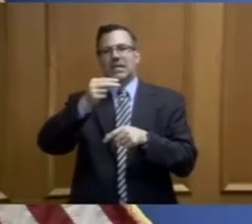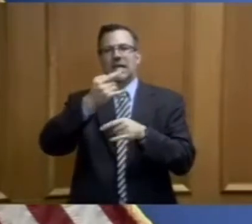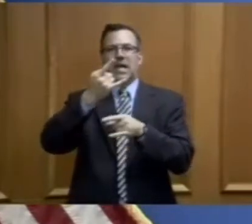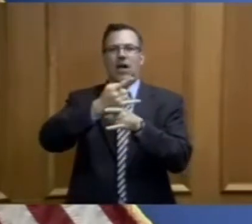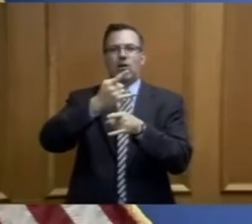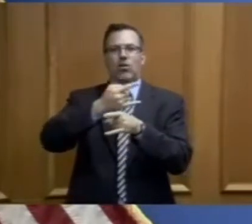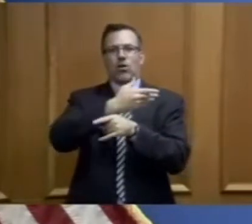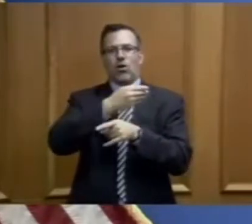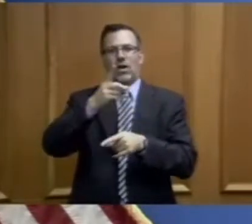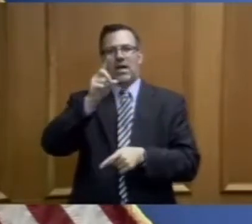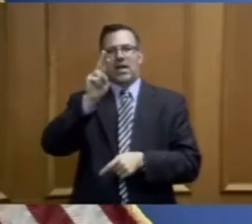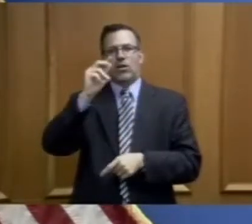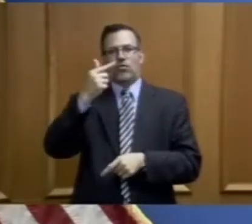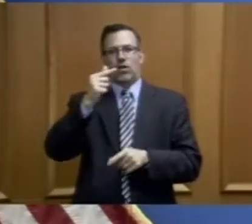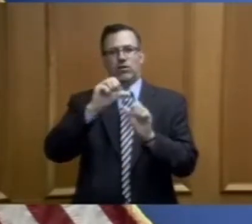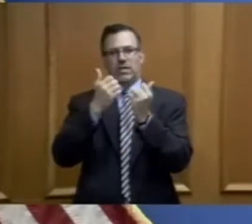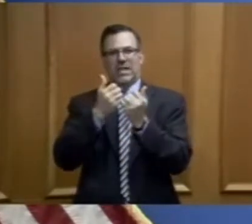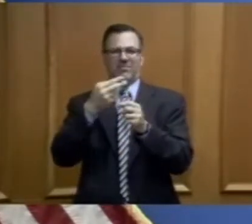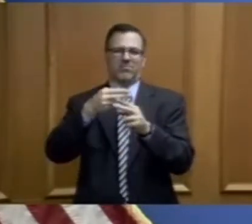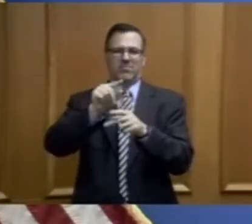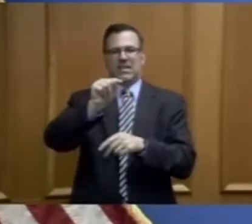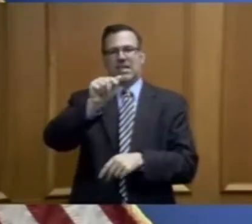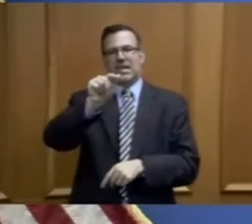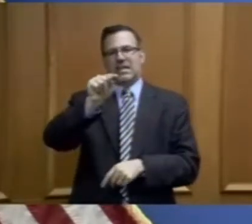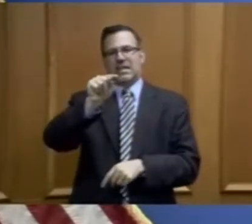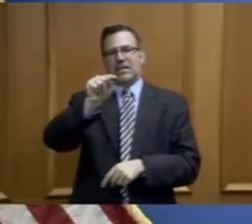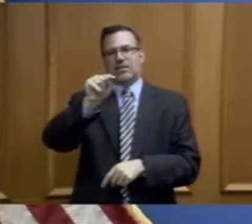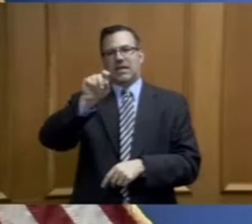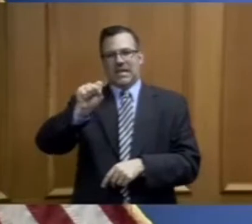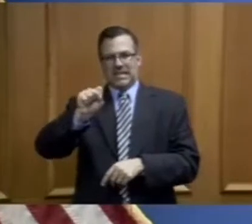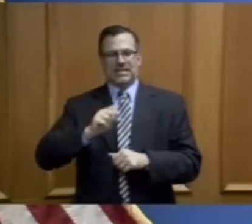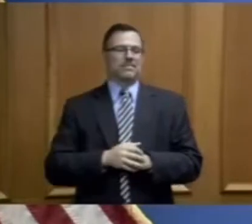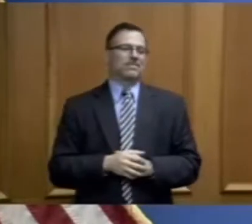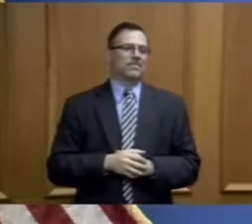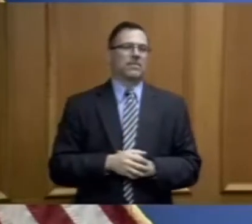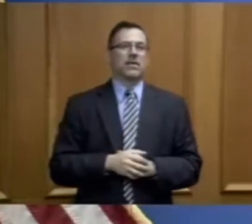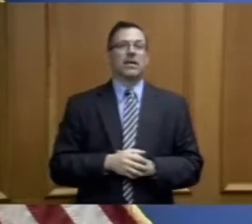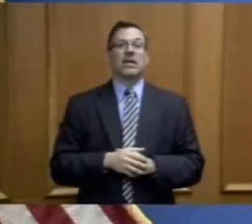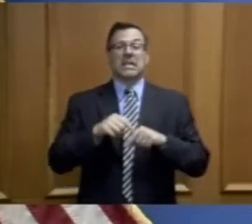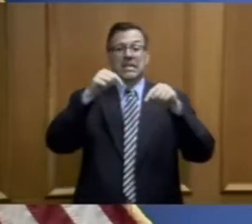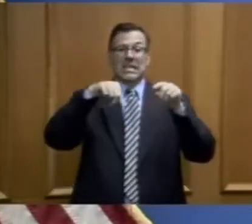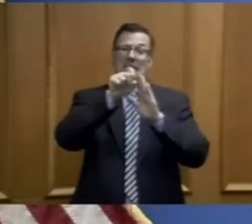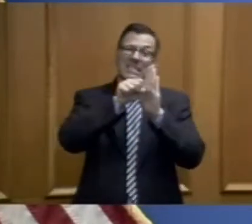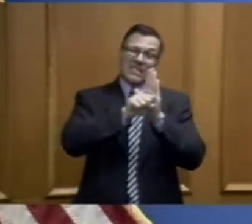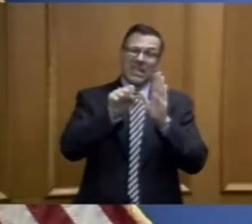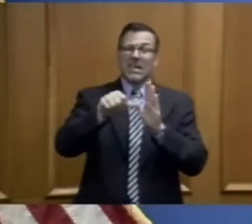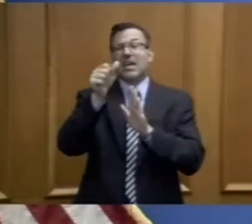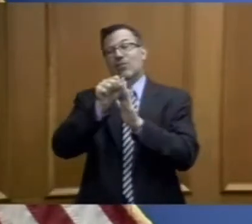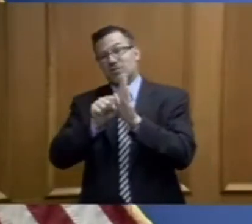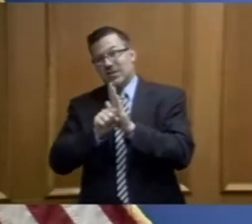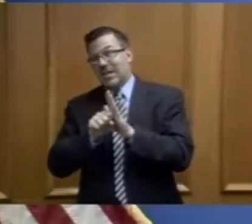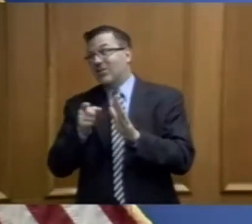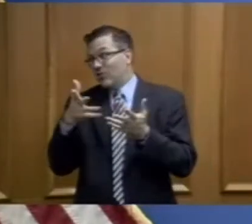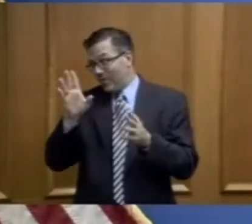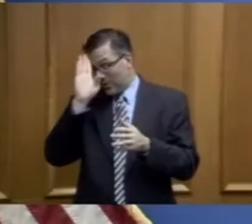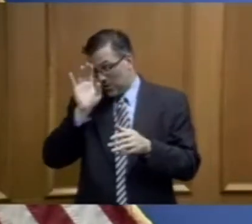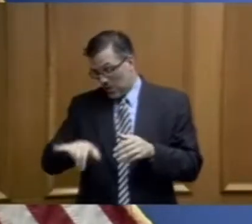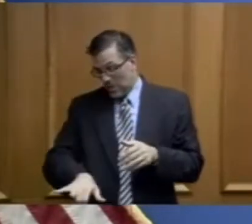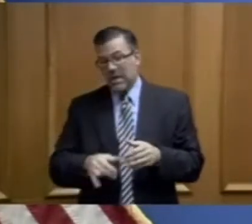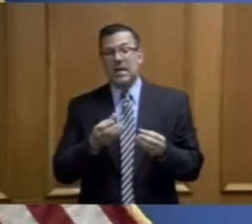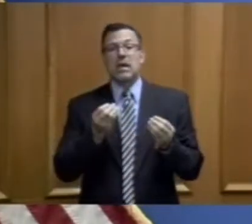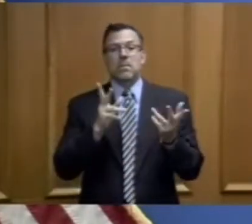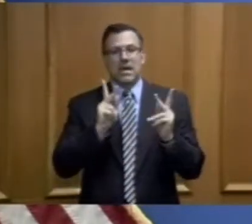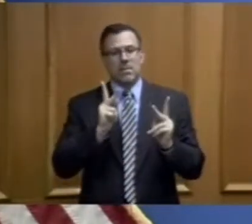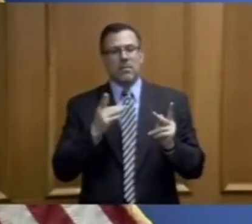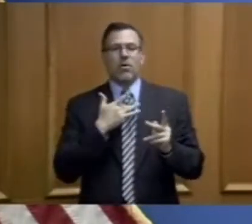Association, named TADIS. As you know, Governor, across the state as well as other states in the nation, there has been a marked increase in crisis